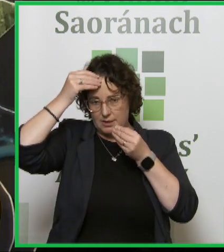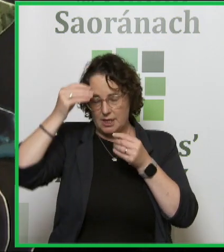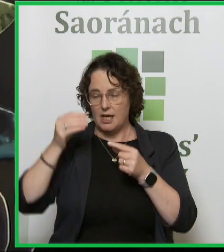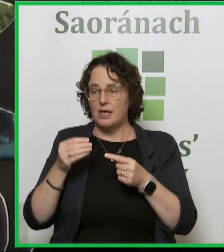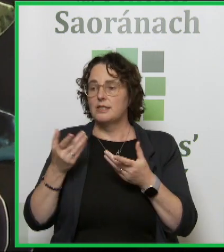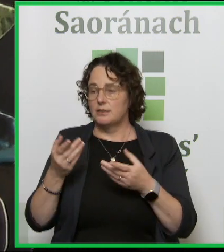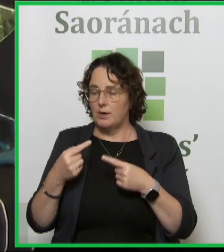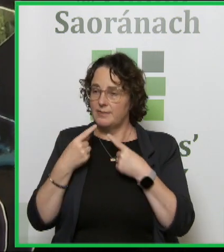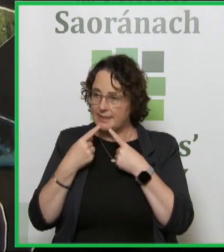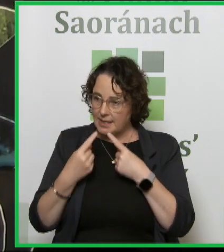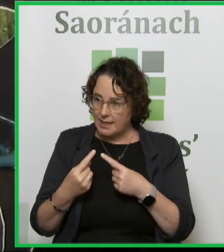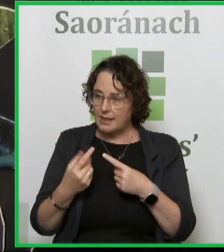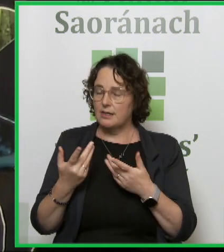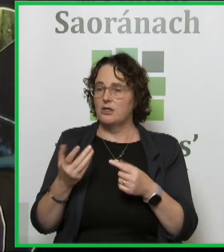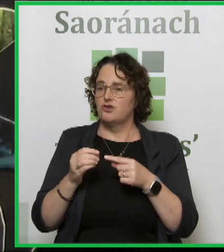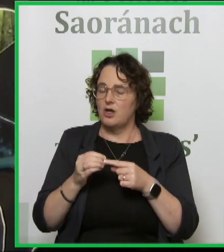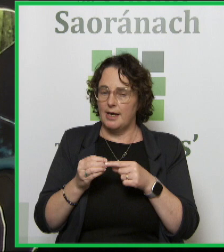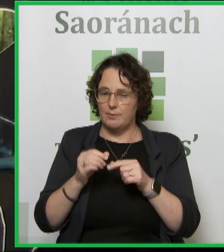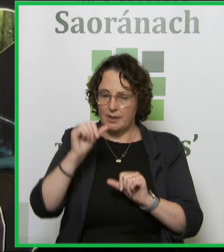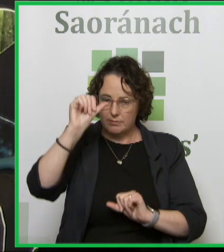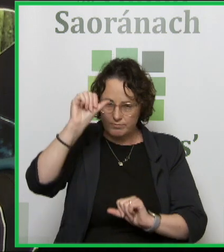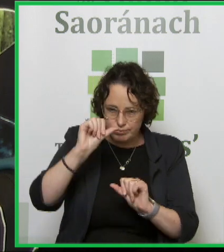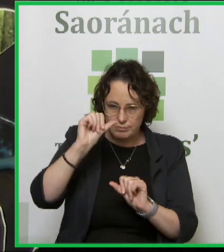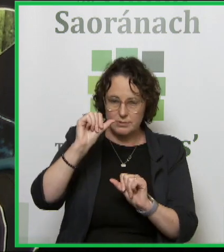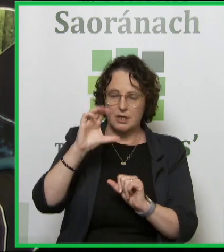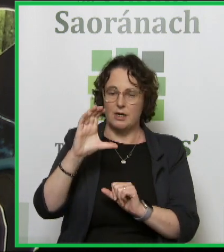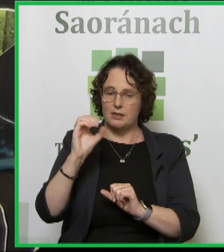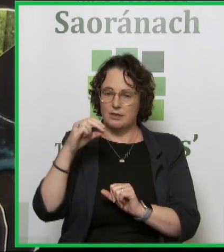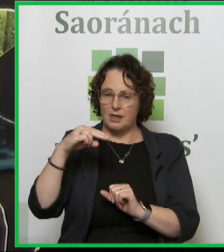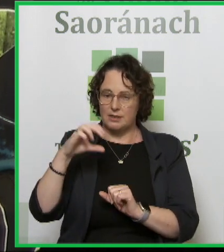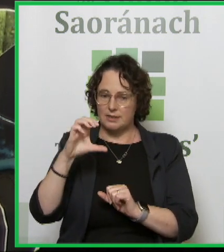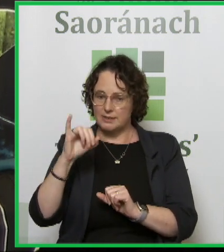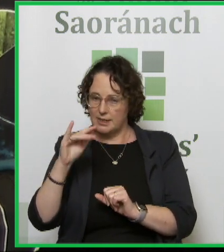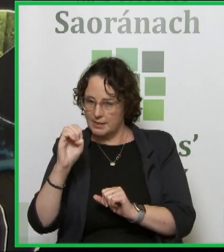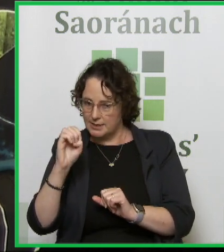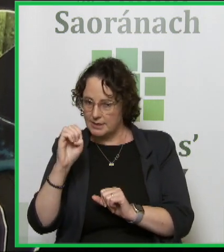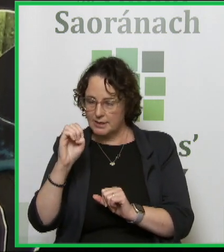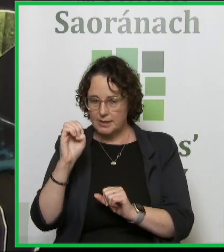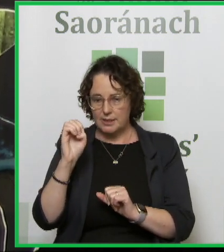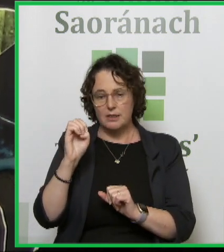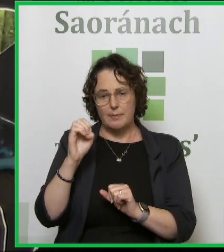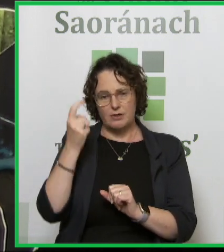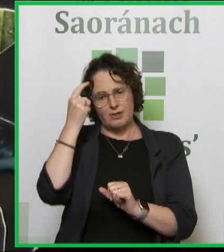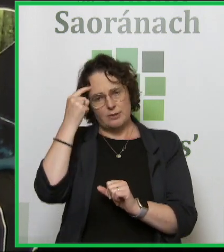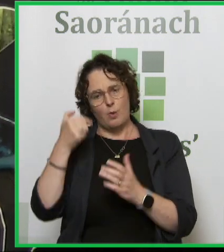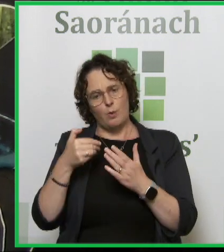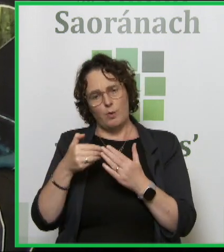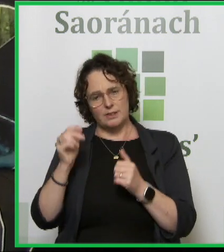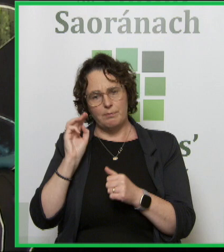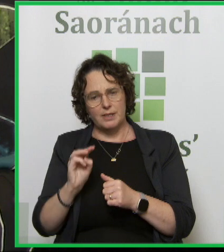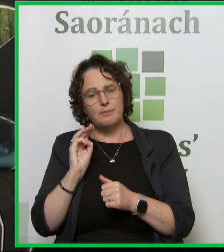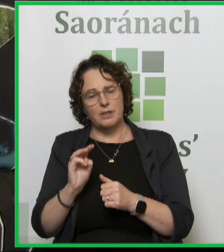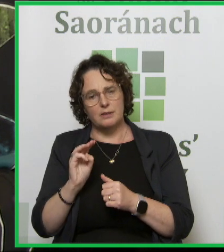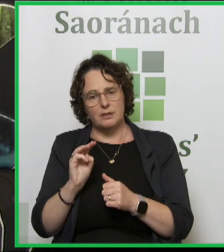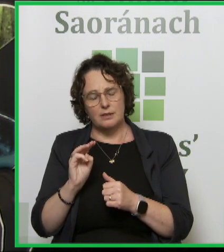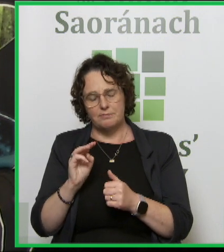be concise, try and be real in what's possible. And really,